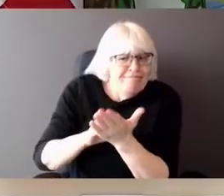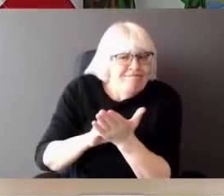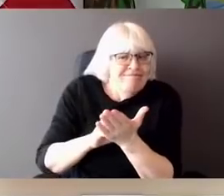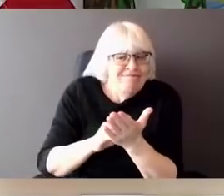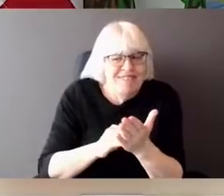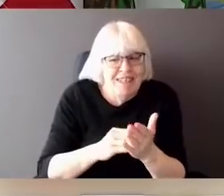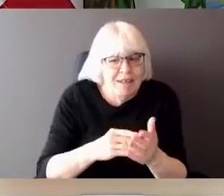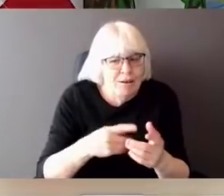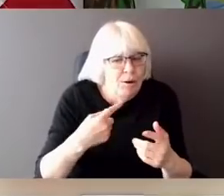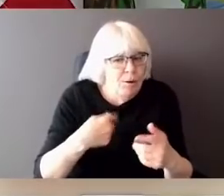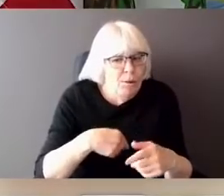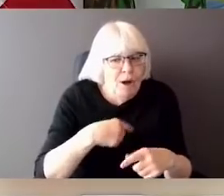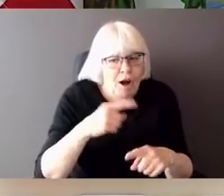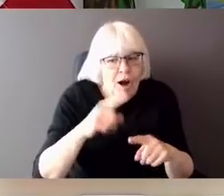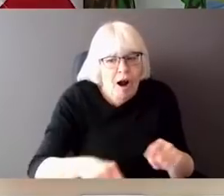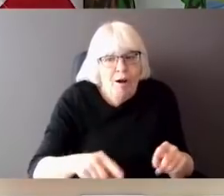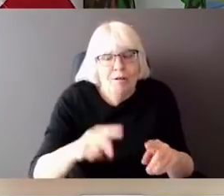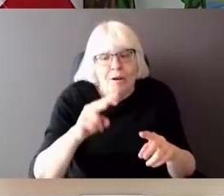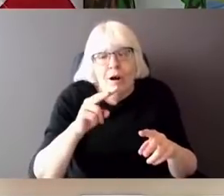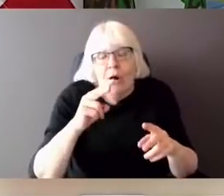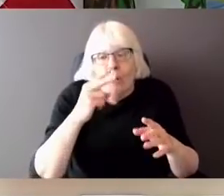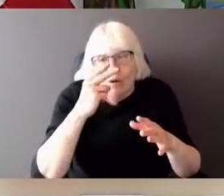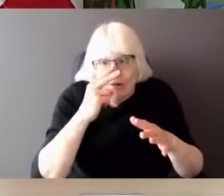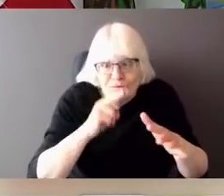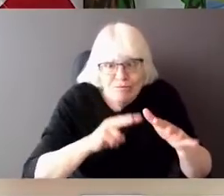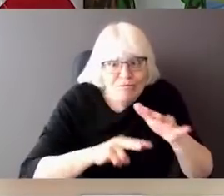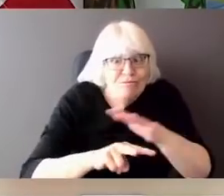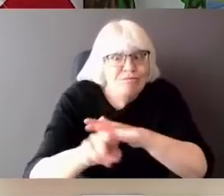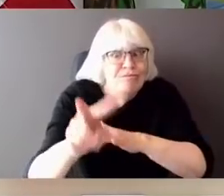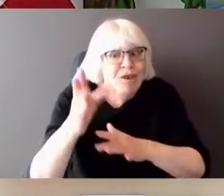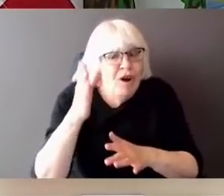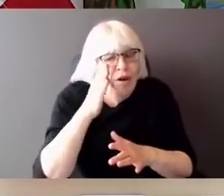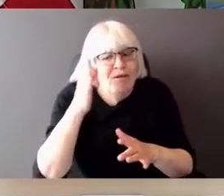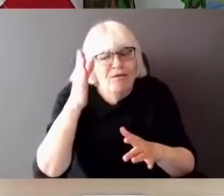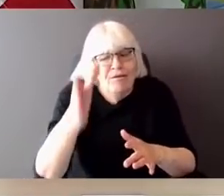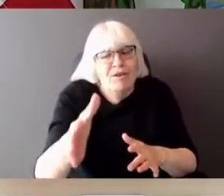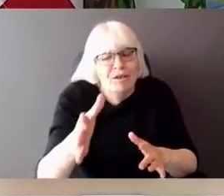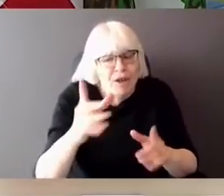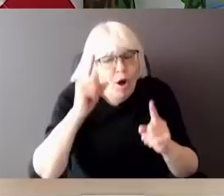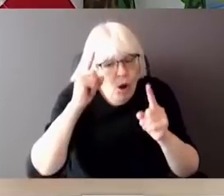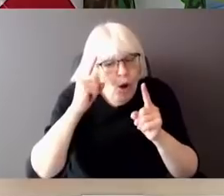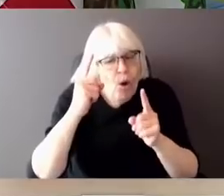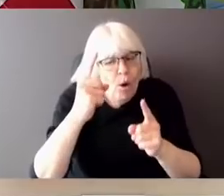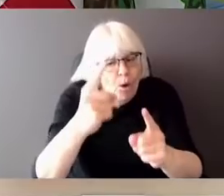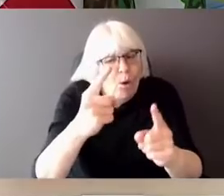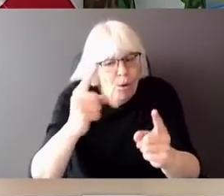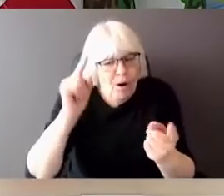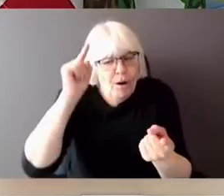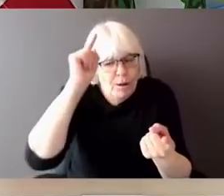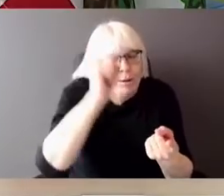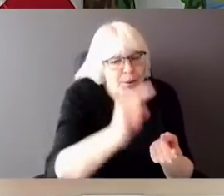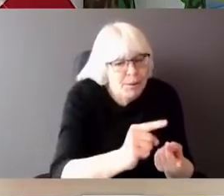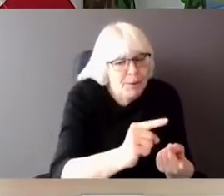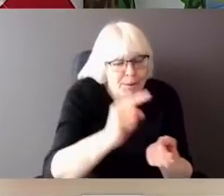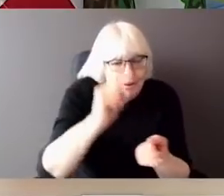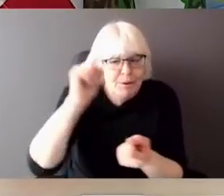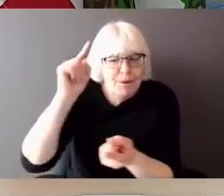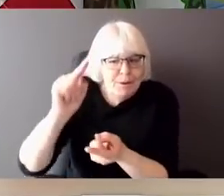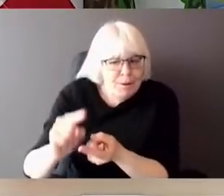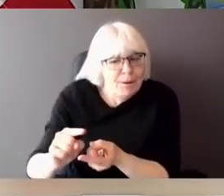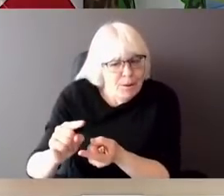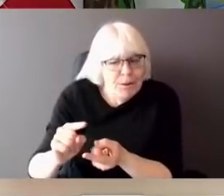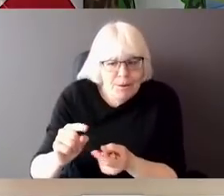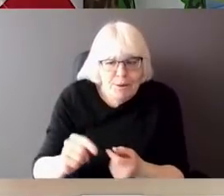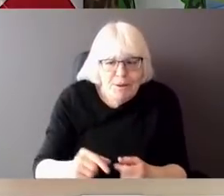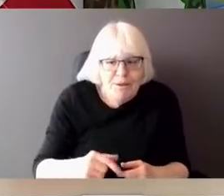is certainly where we would like to get to. And even our summaries, which we will start putting up on the website,